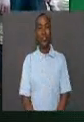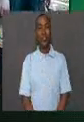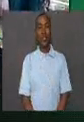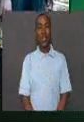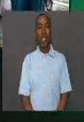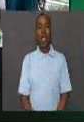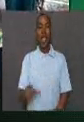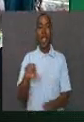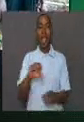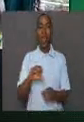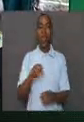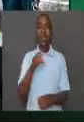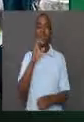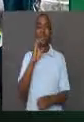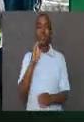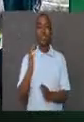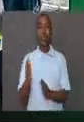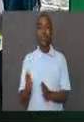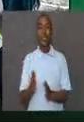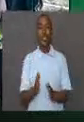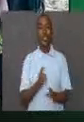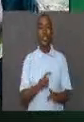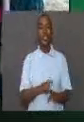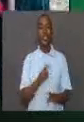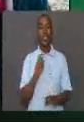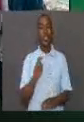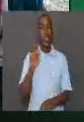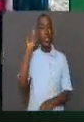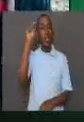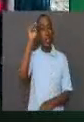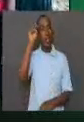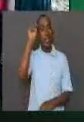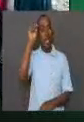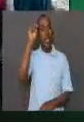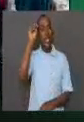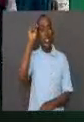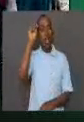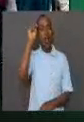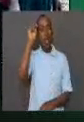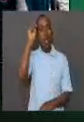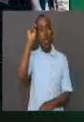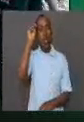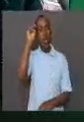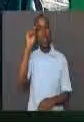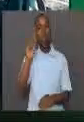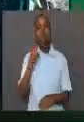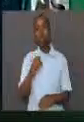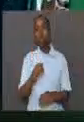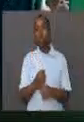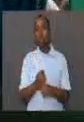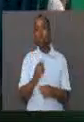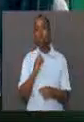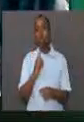Making alcoholic drinks is a traditional practice in every country.